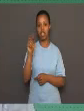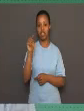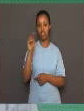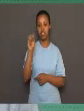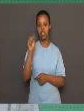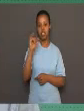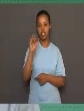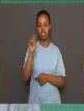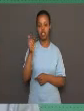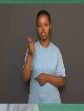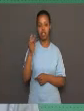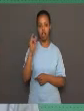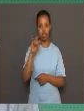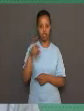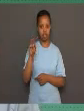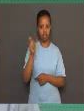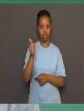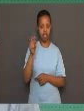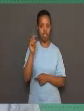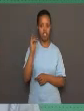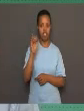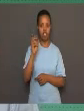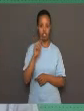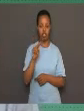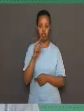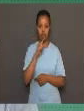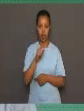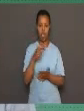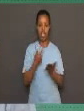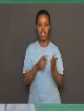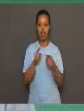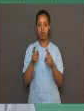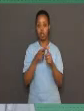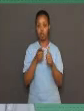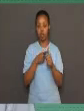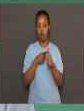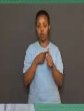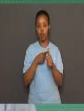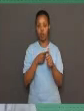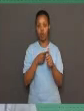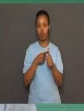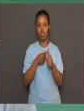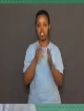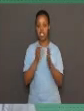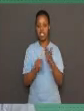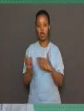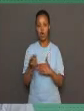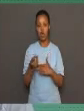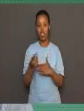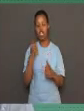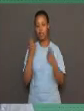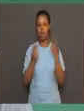that habituation is the process which results in a decreased response to a